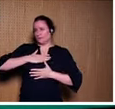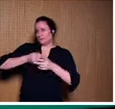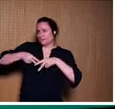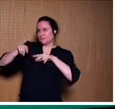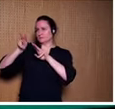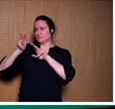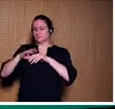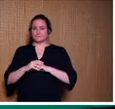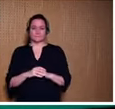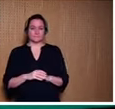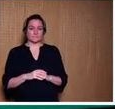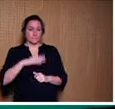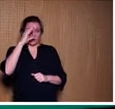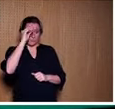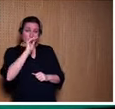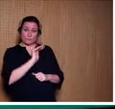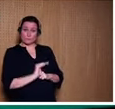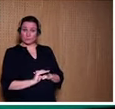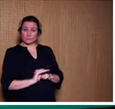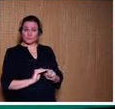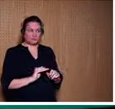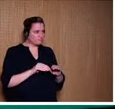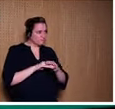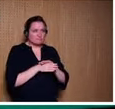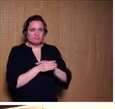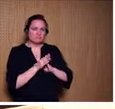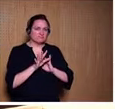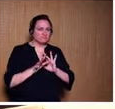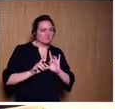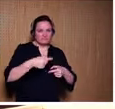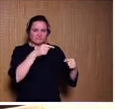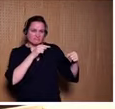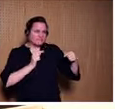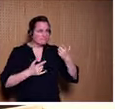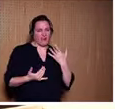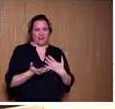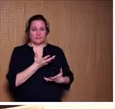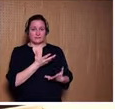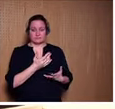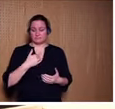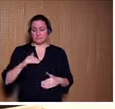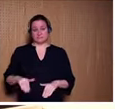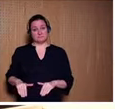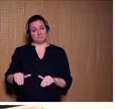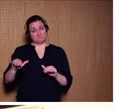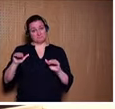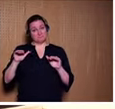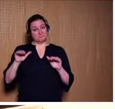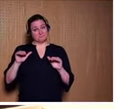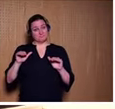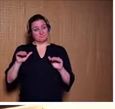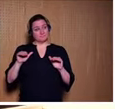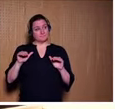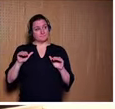fathers to terrorize the street. Childhood was much defined by trauma and a sprinkle of